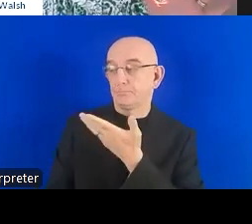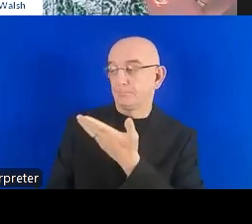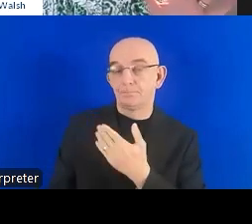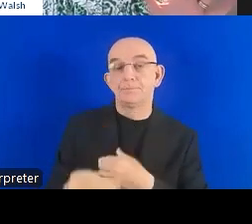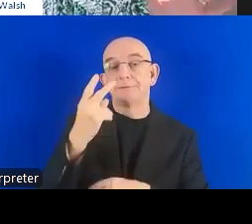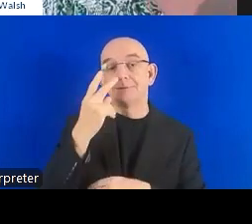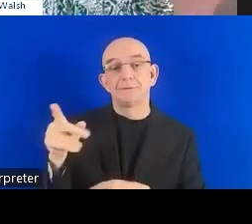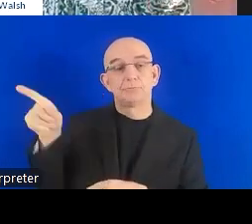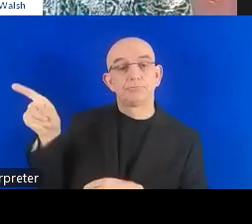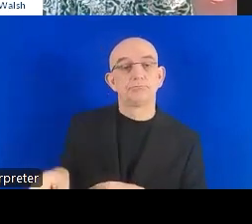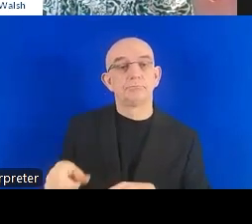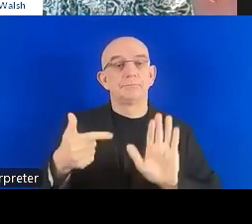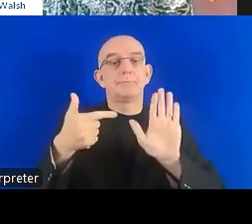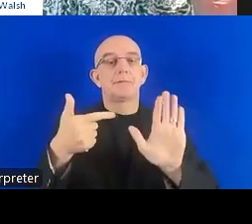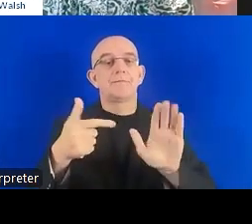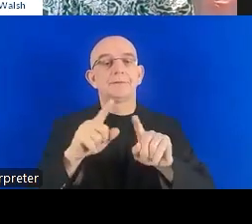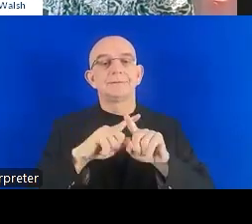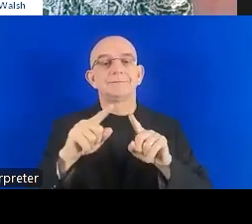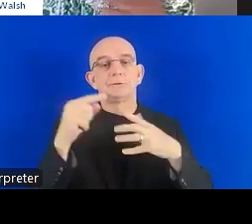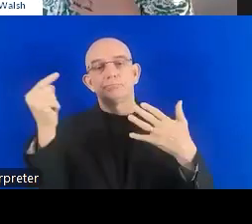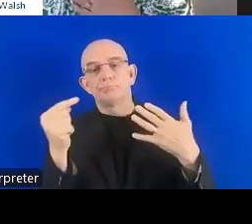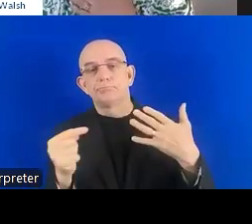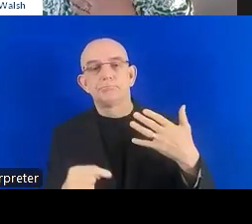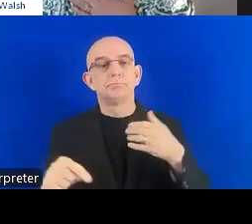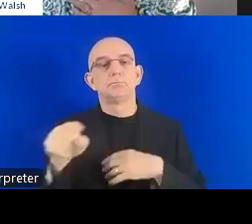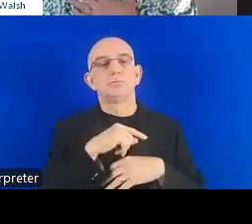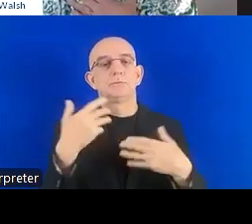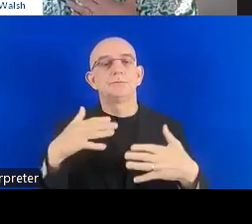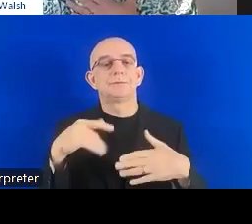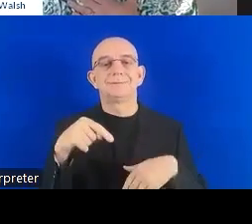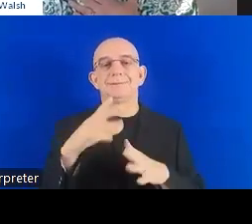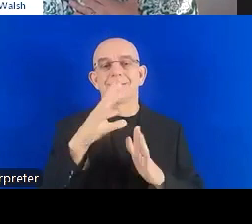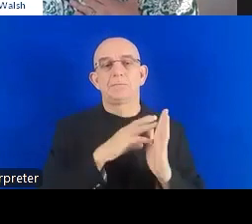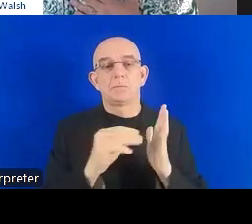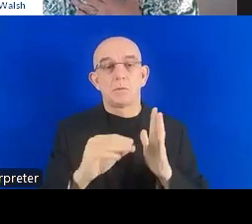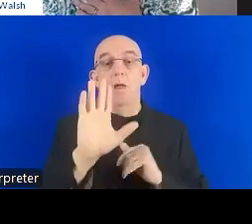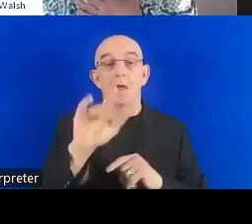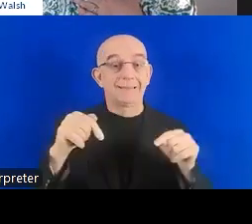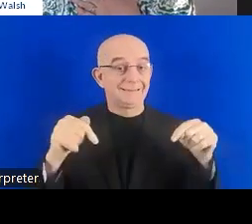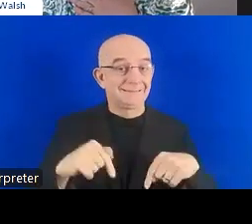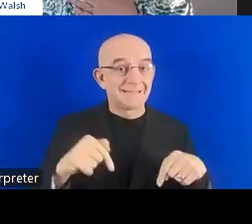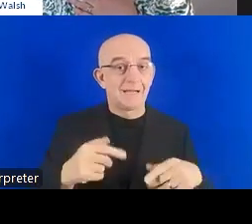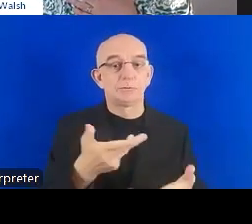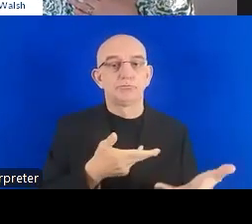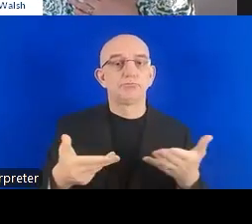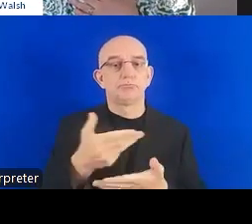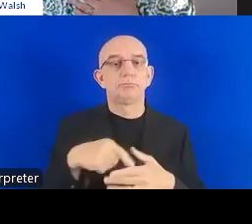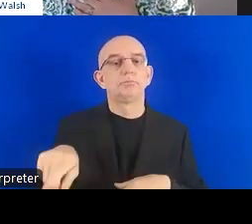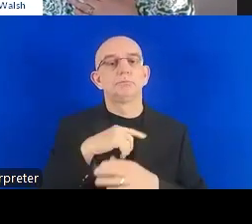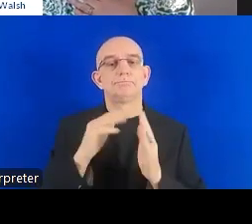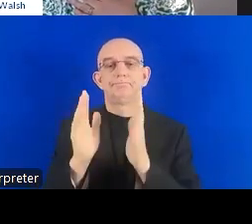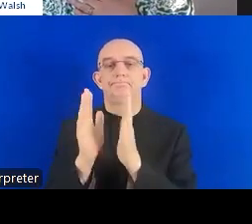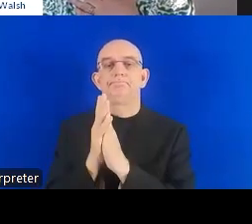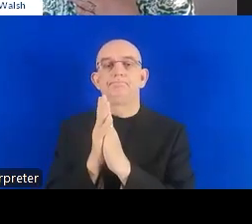focus on working with the school community to build inclusive attitudes, securing